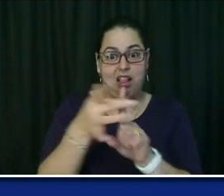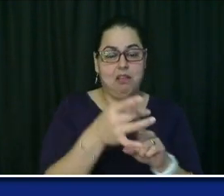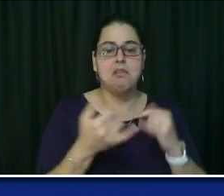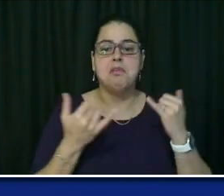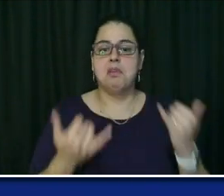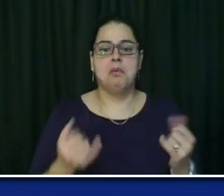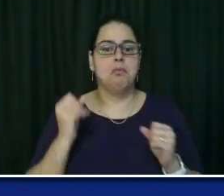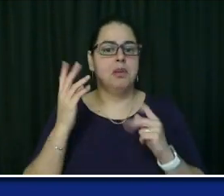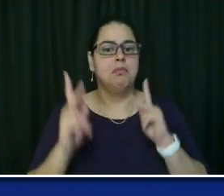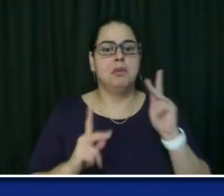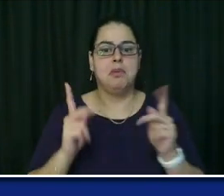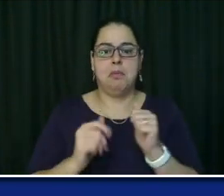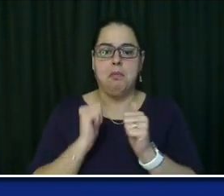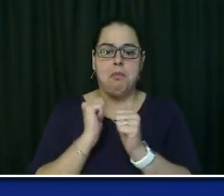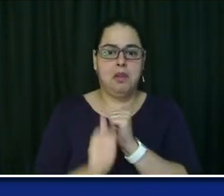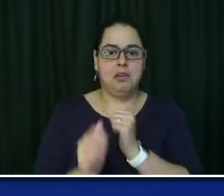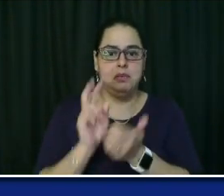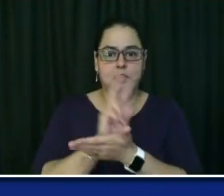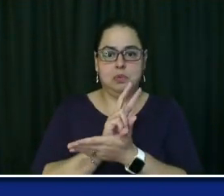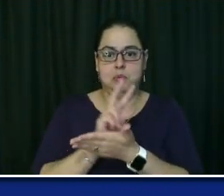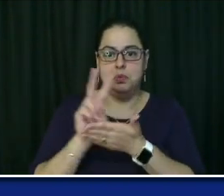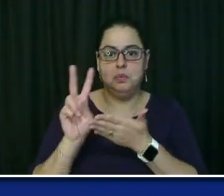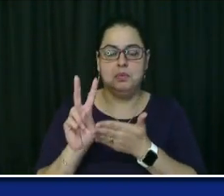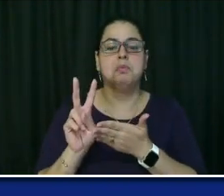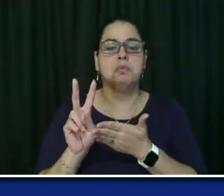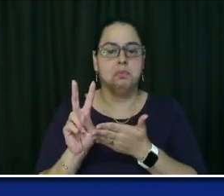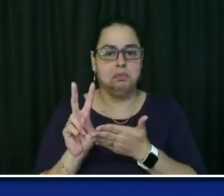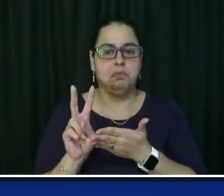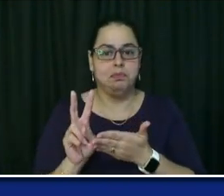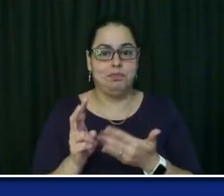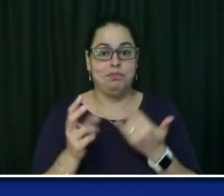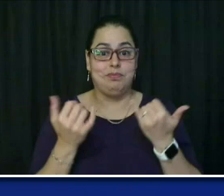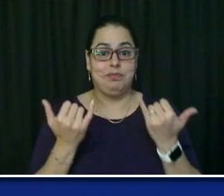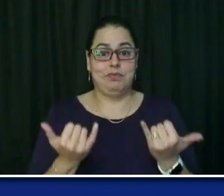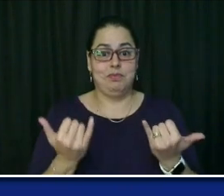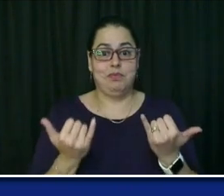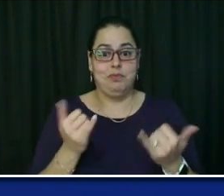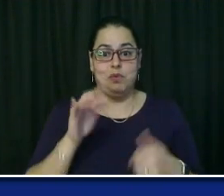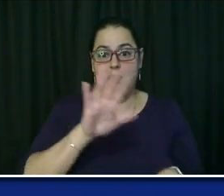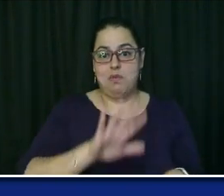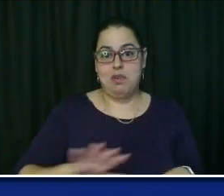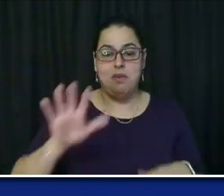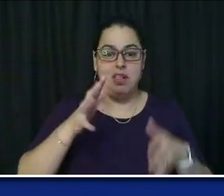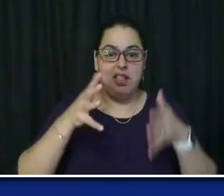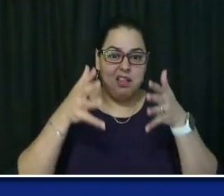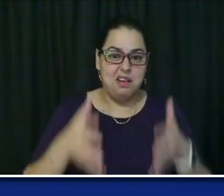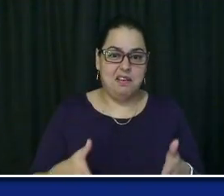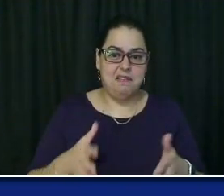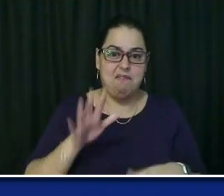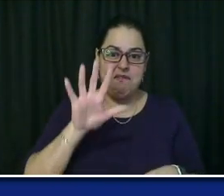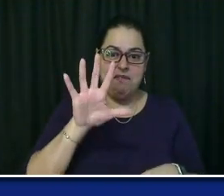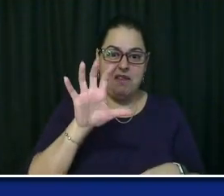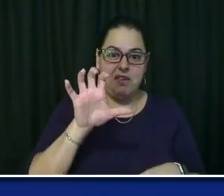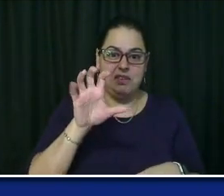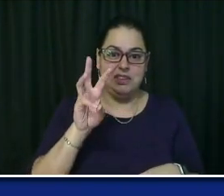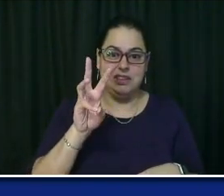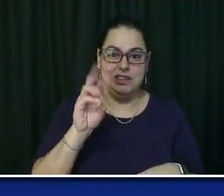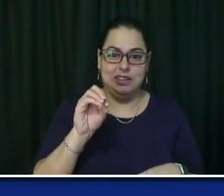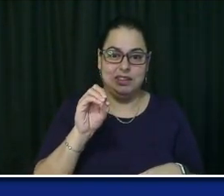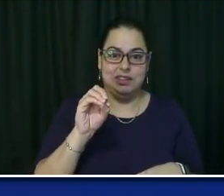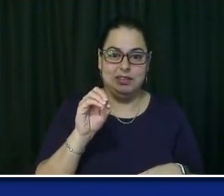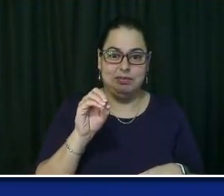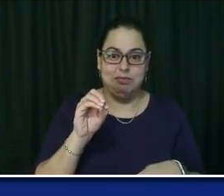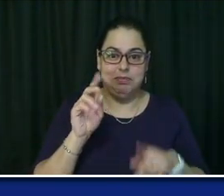number, that leaves us right now with 560 individuals who have tested positive for COVID within the last 2